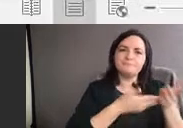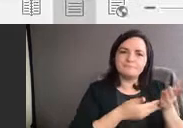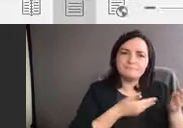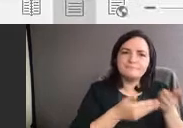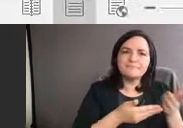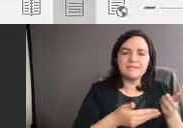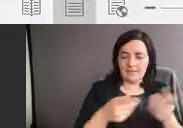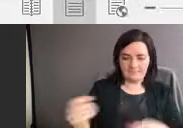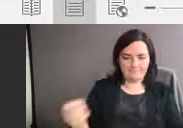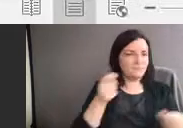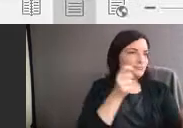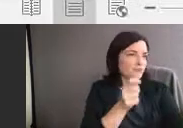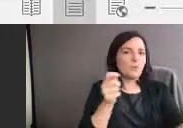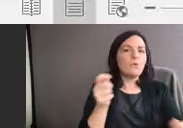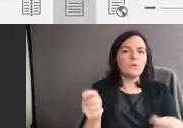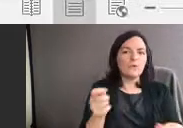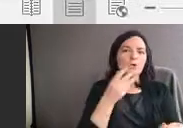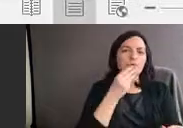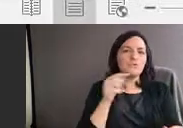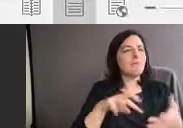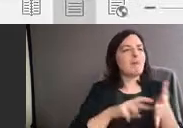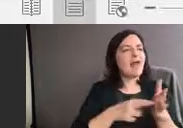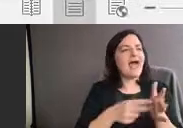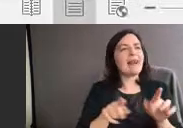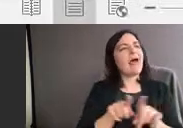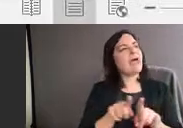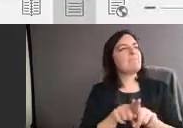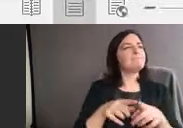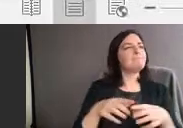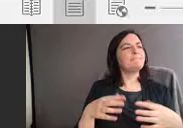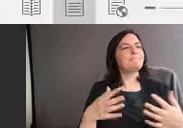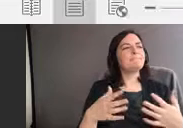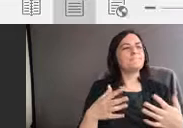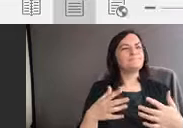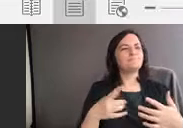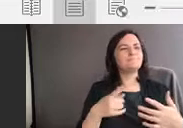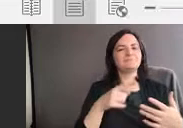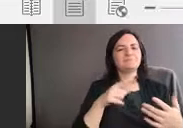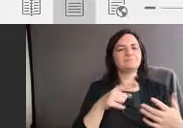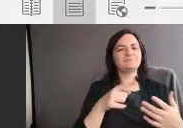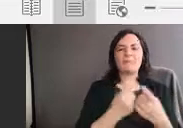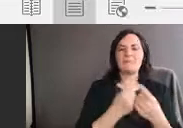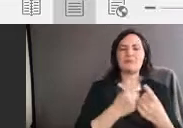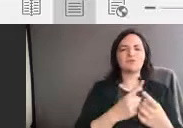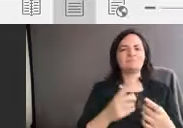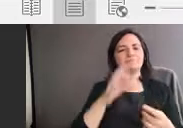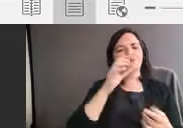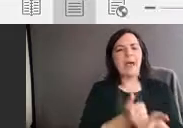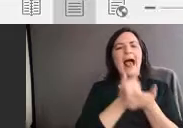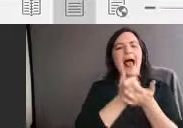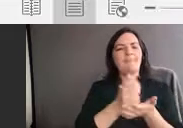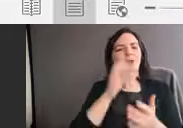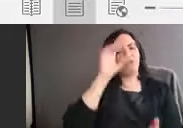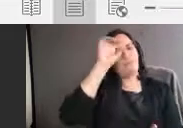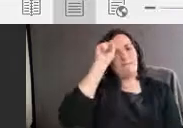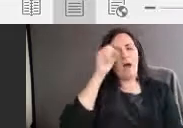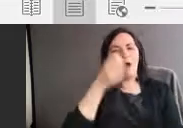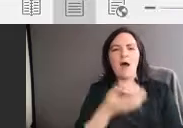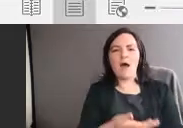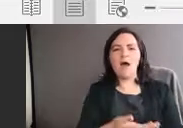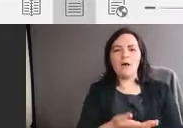your supervisor, and use this plan as an aid memoir. It's a document